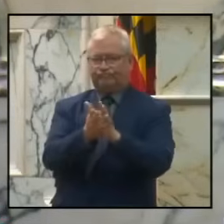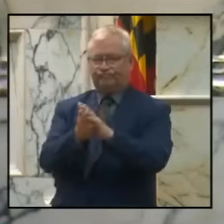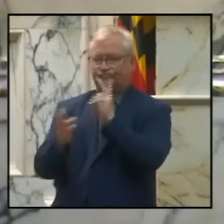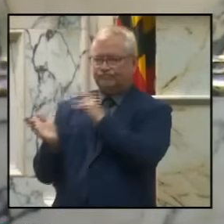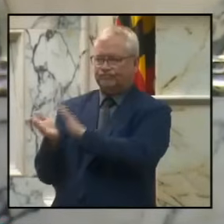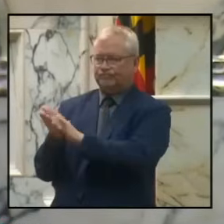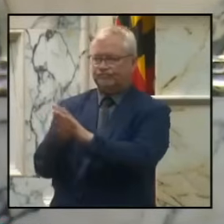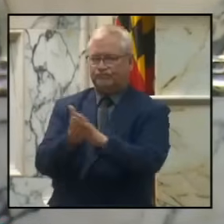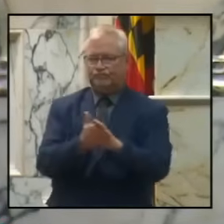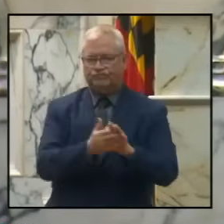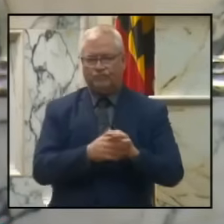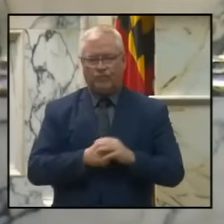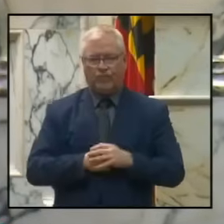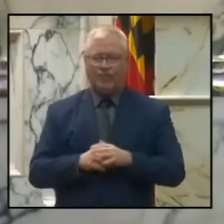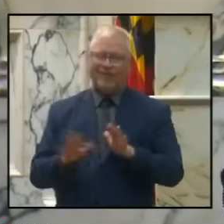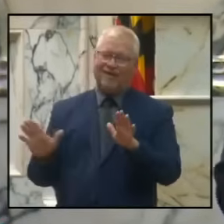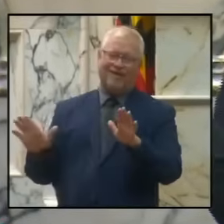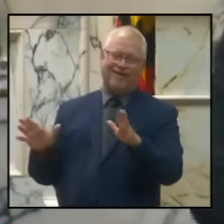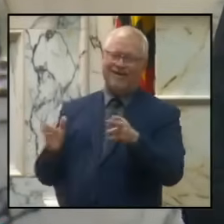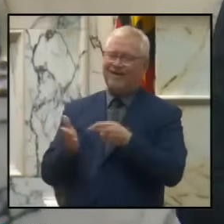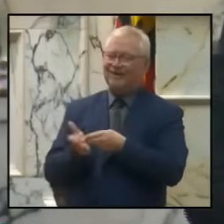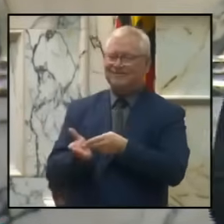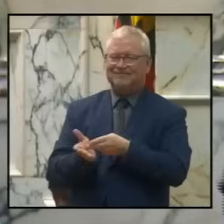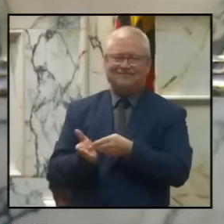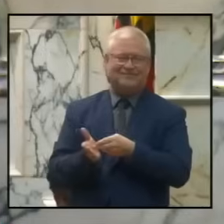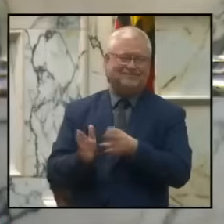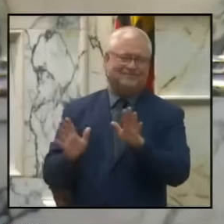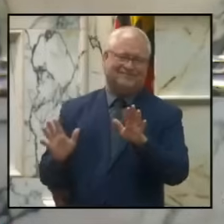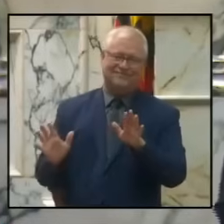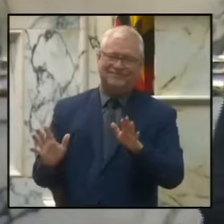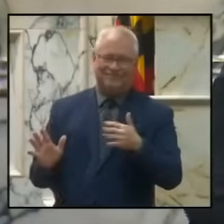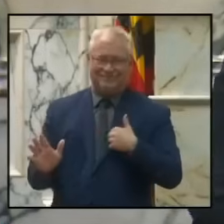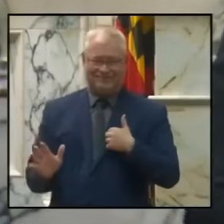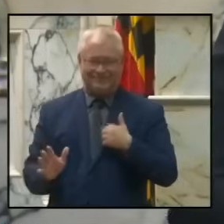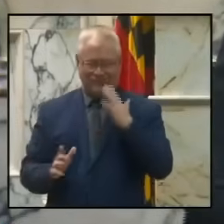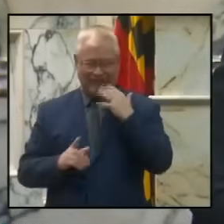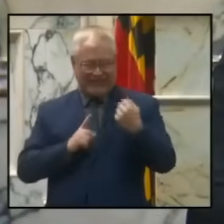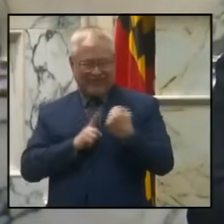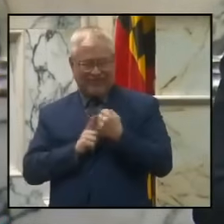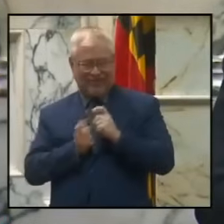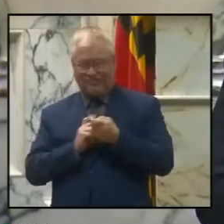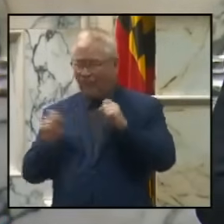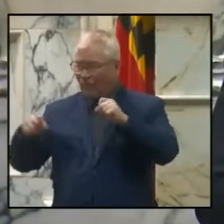And listen, as someone who will be affected by this change,